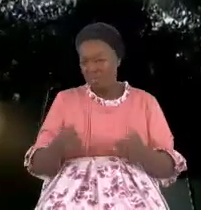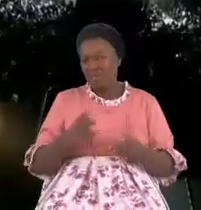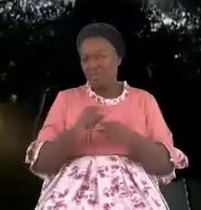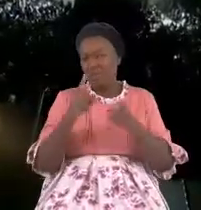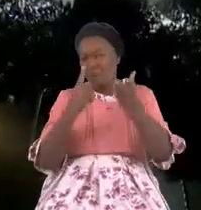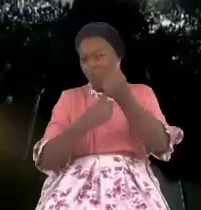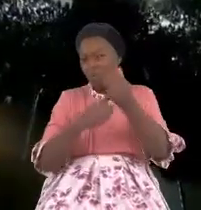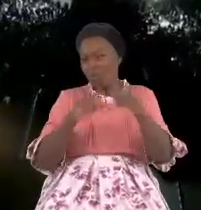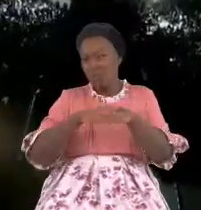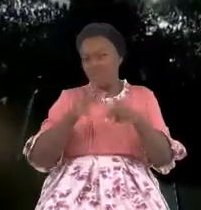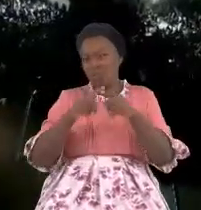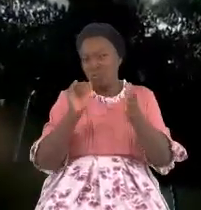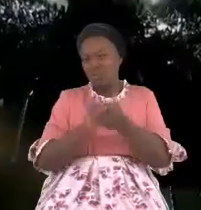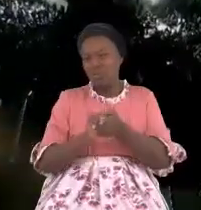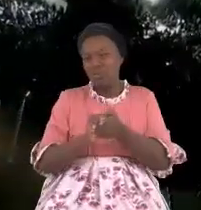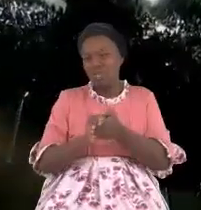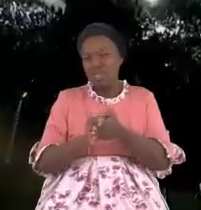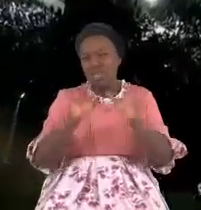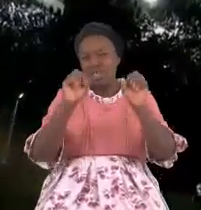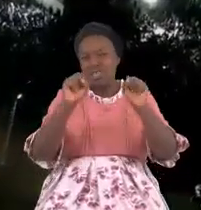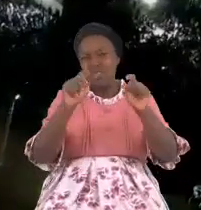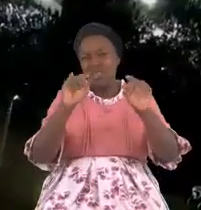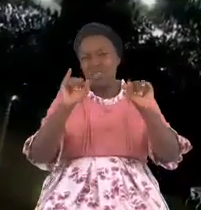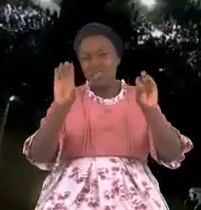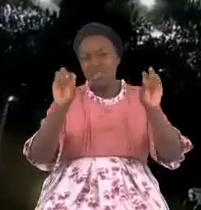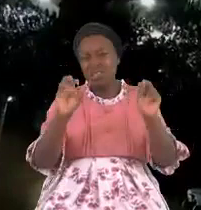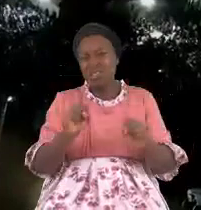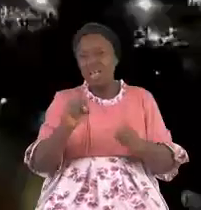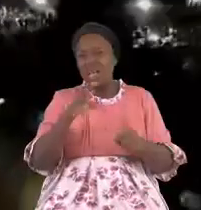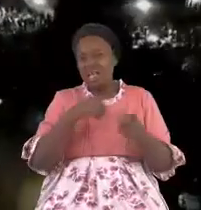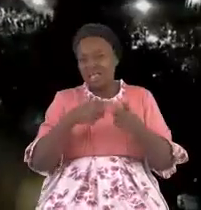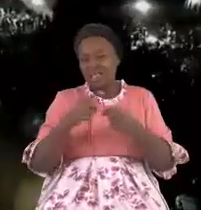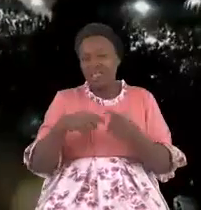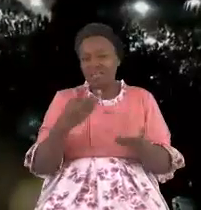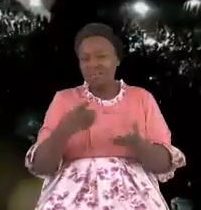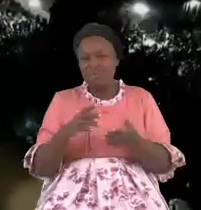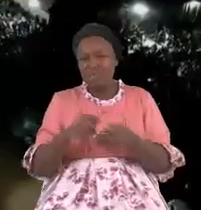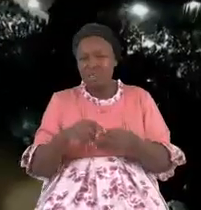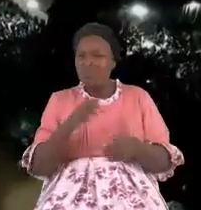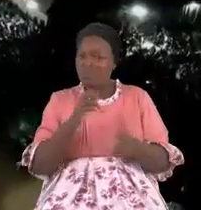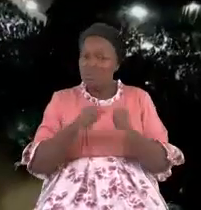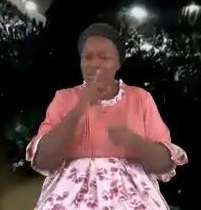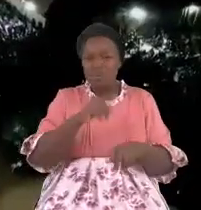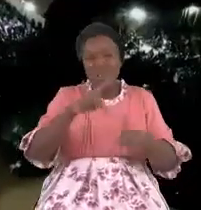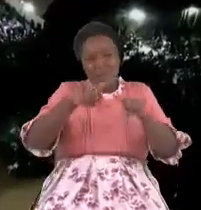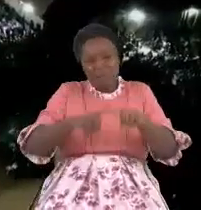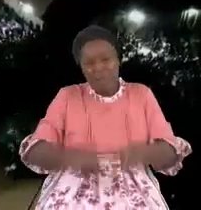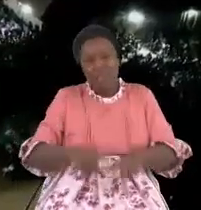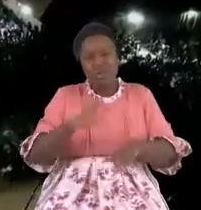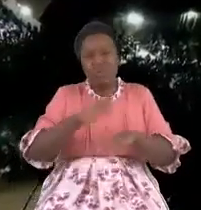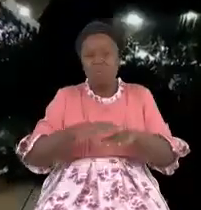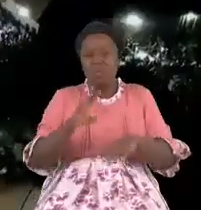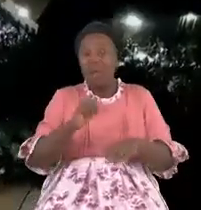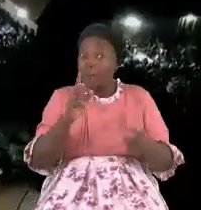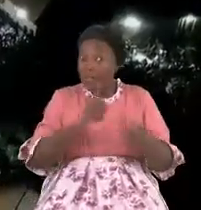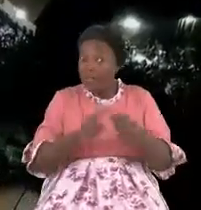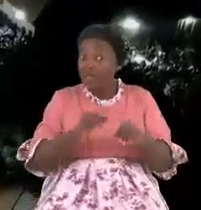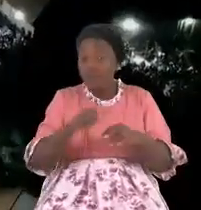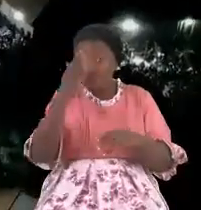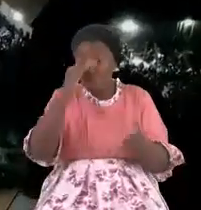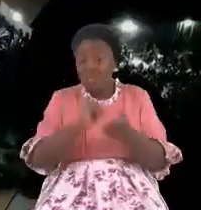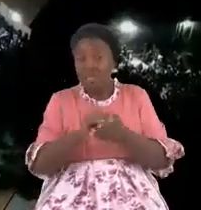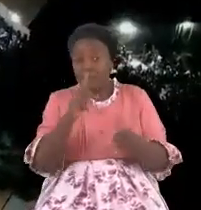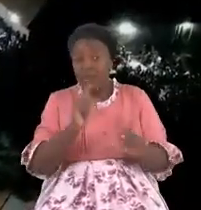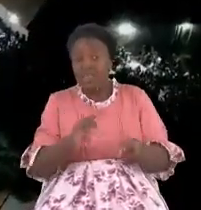be depending on them but when you know that the world was promised cannot fail that's the reason